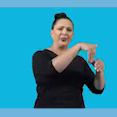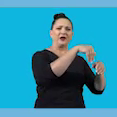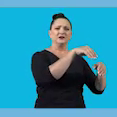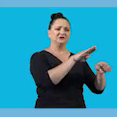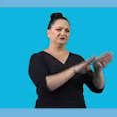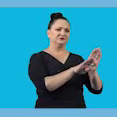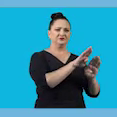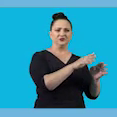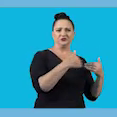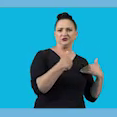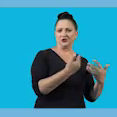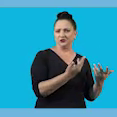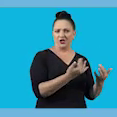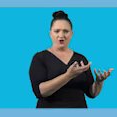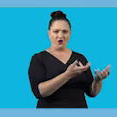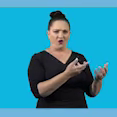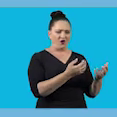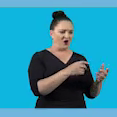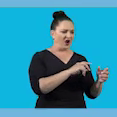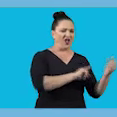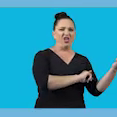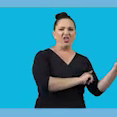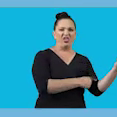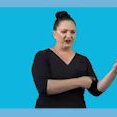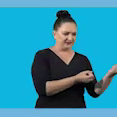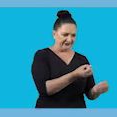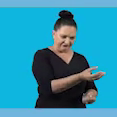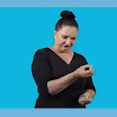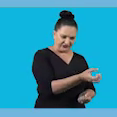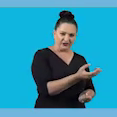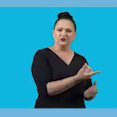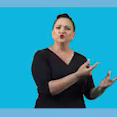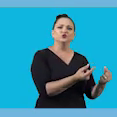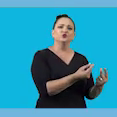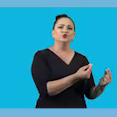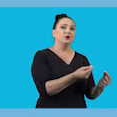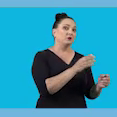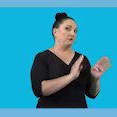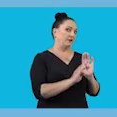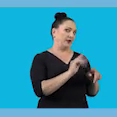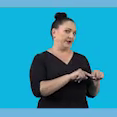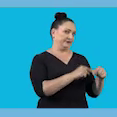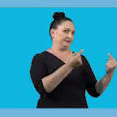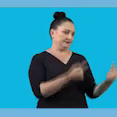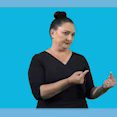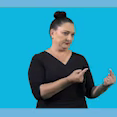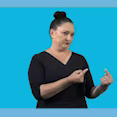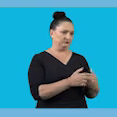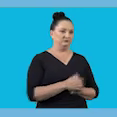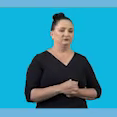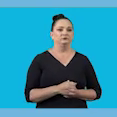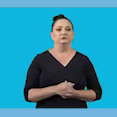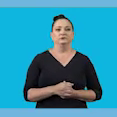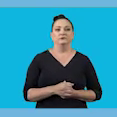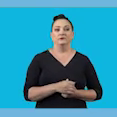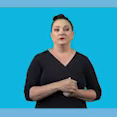that solid are going to start now receiving energy from the surrounding, and when they do that, they start behaving differently. So when we